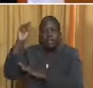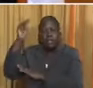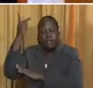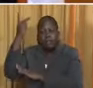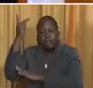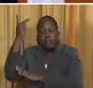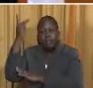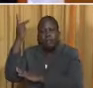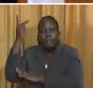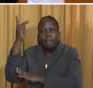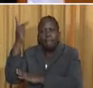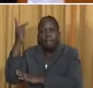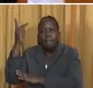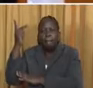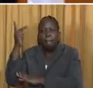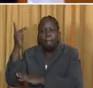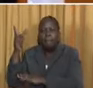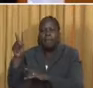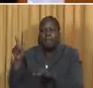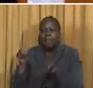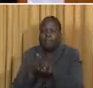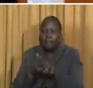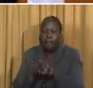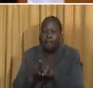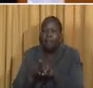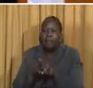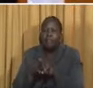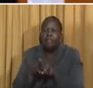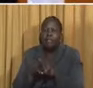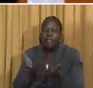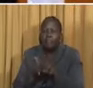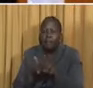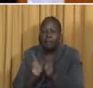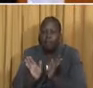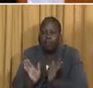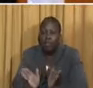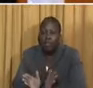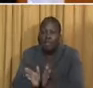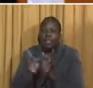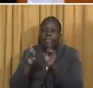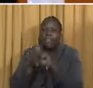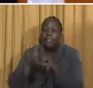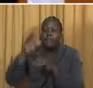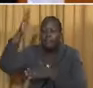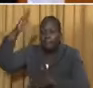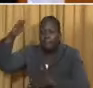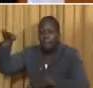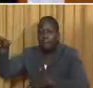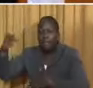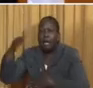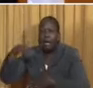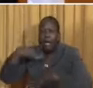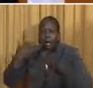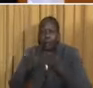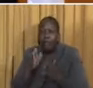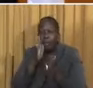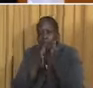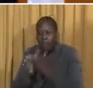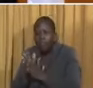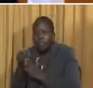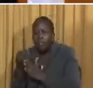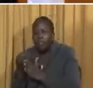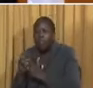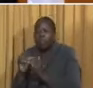support of their venture, to convince the assemblies and parliament about the prospects of the